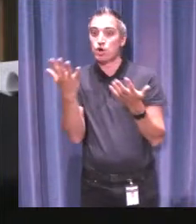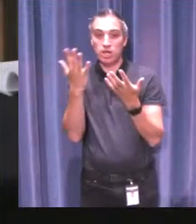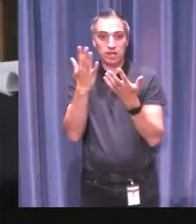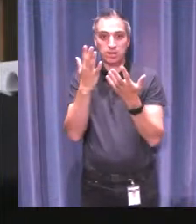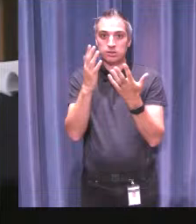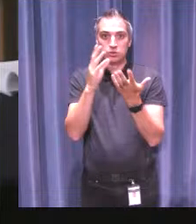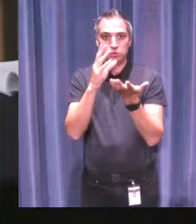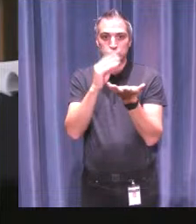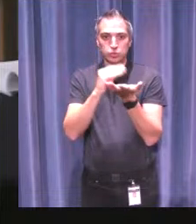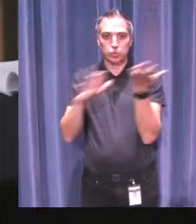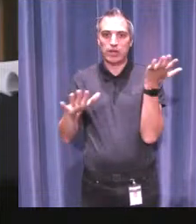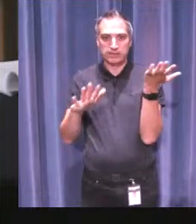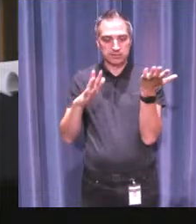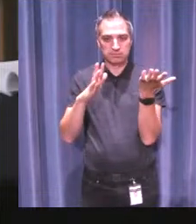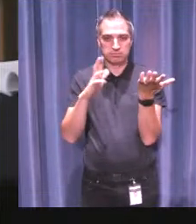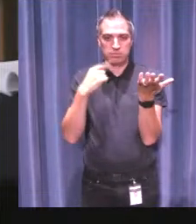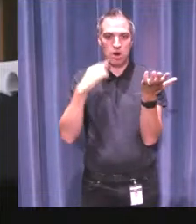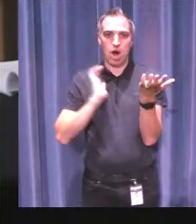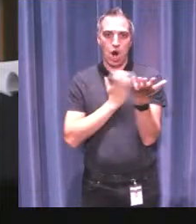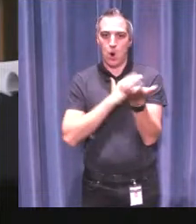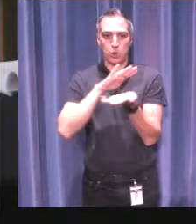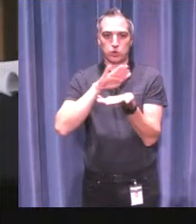attract.